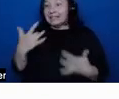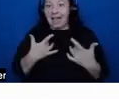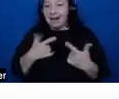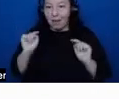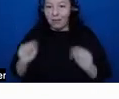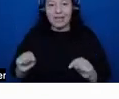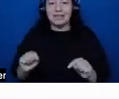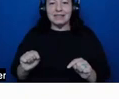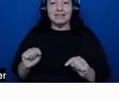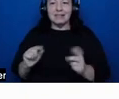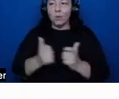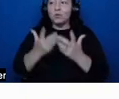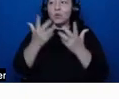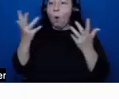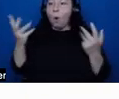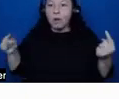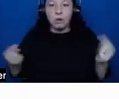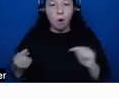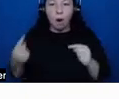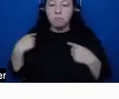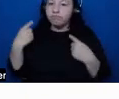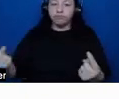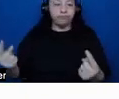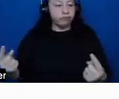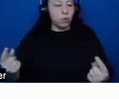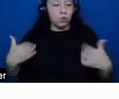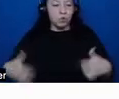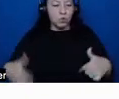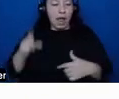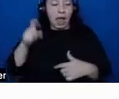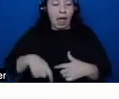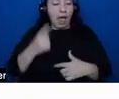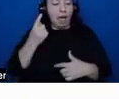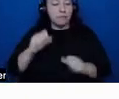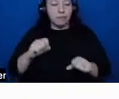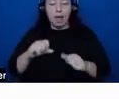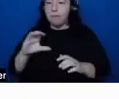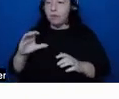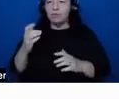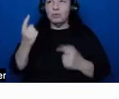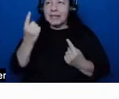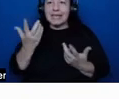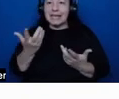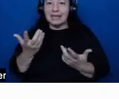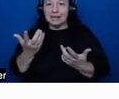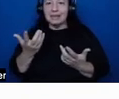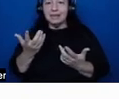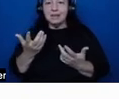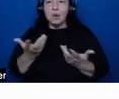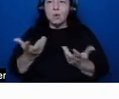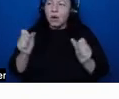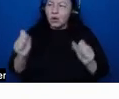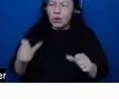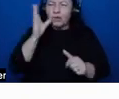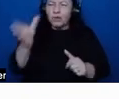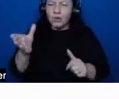with so much harm that has been done, we have to be able to be thinking about that there is, like, what could the future be if we were in true relationships with